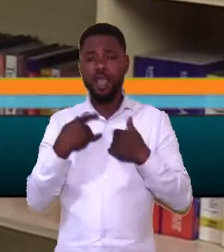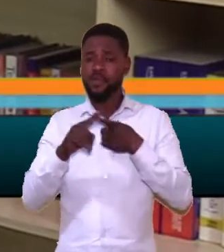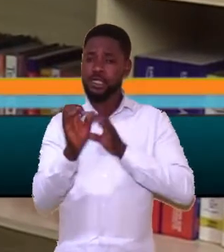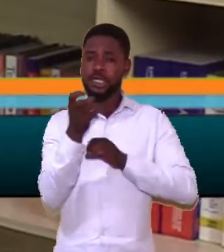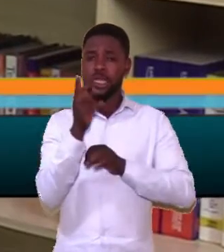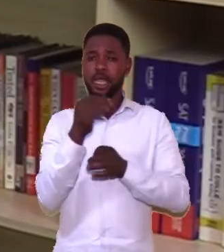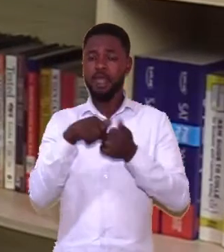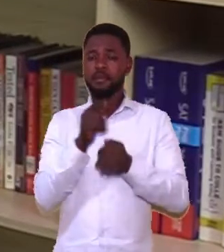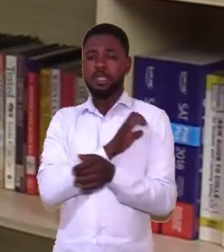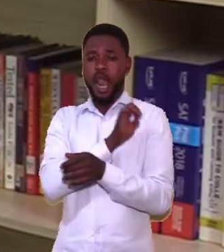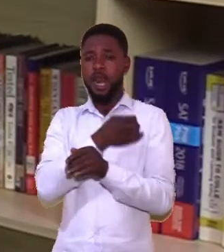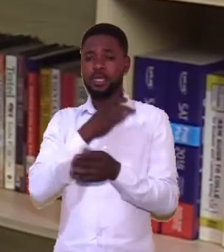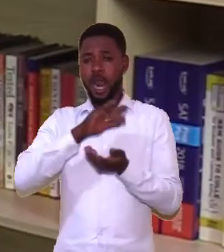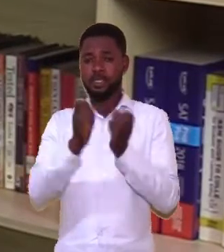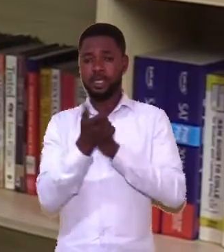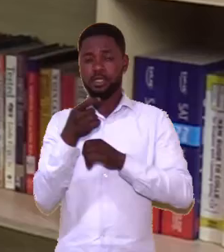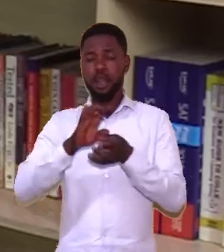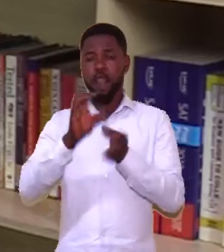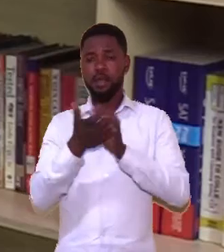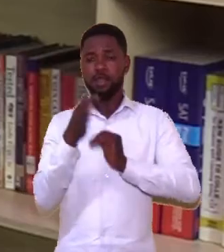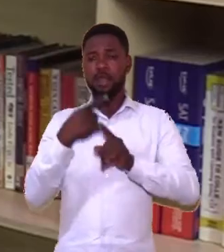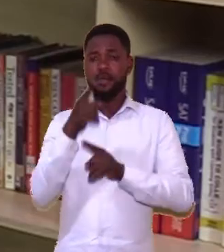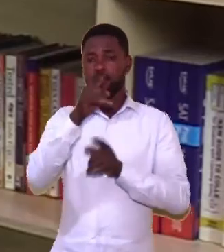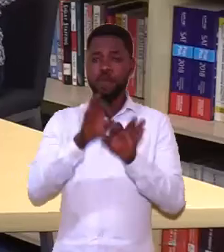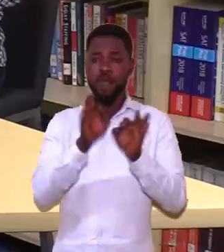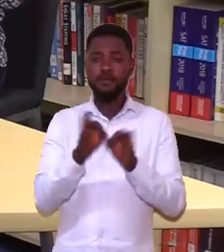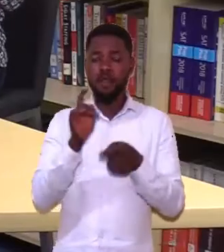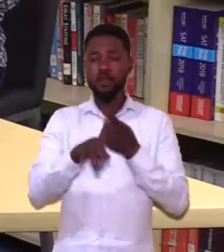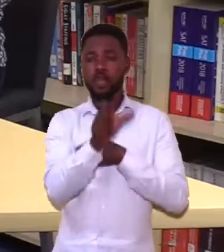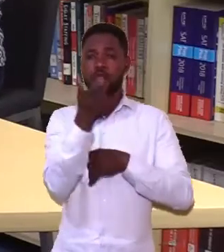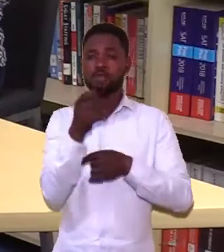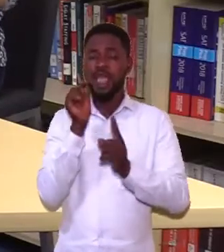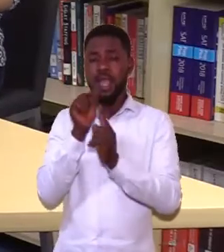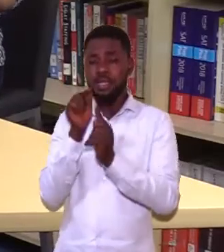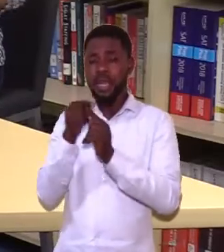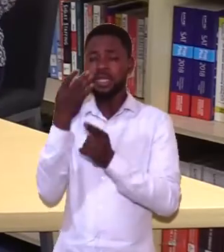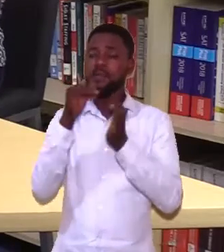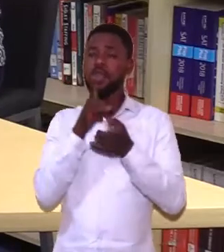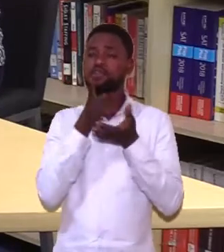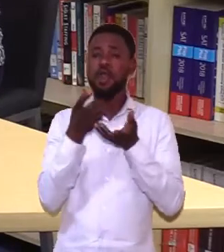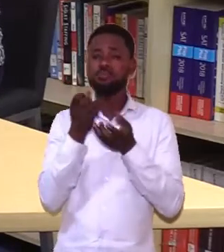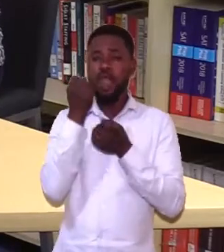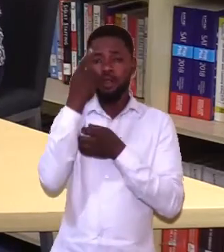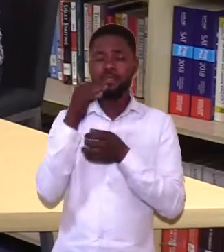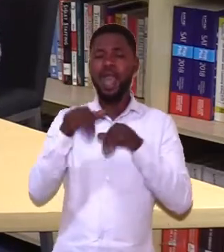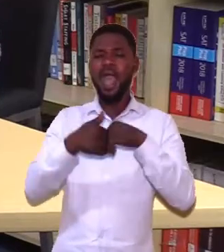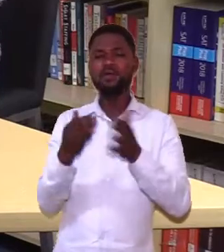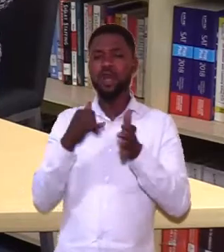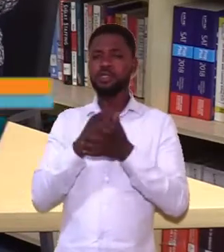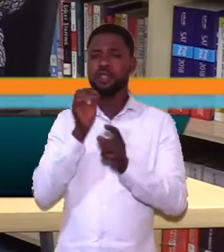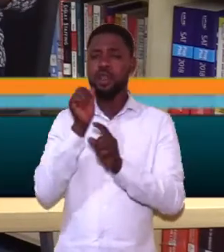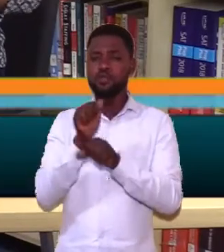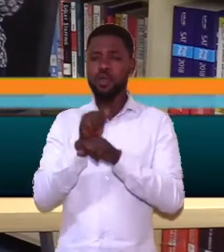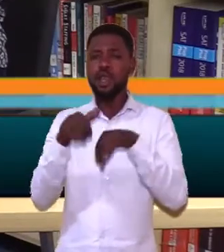how we teach them about energy forms and changes, conversion from one form to the other. And they might, exactly, and they might not understand how does this